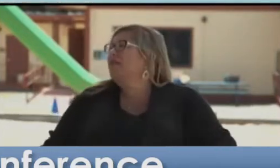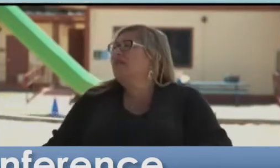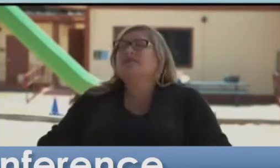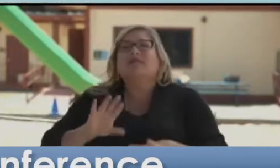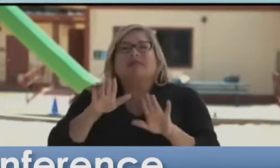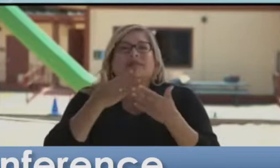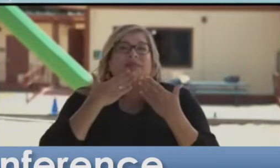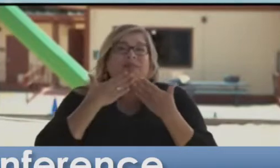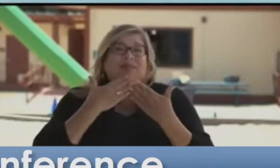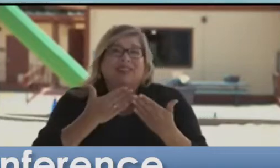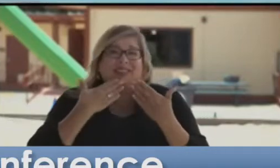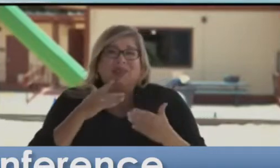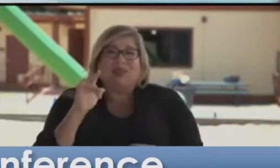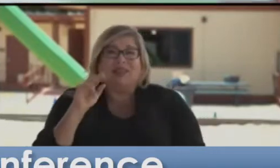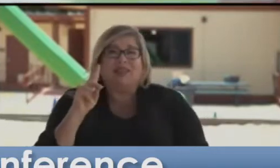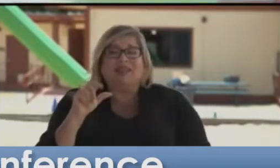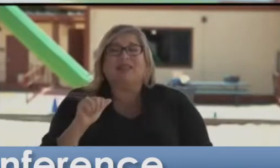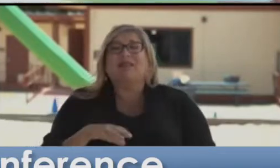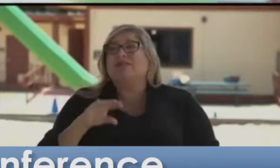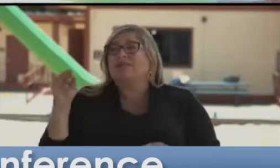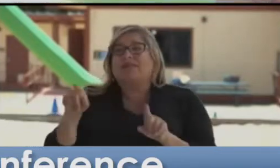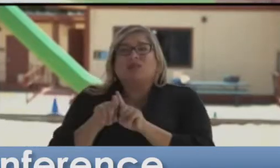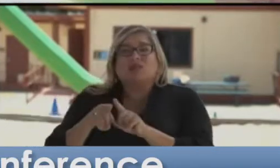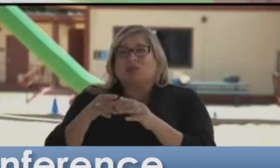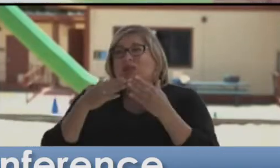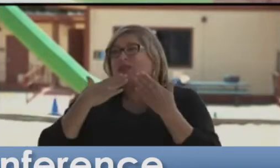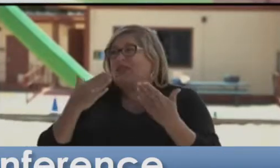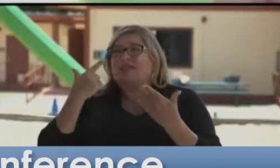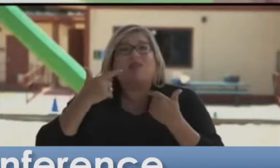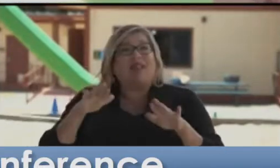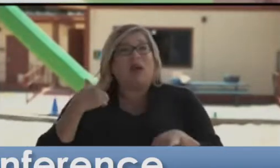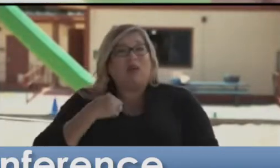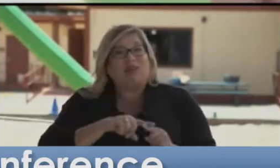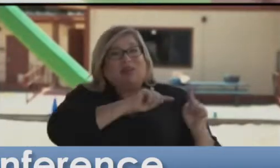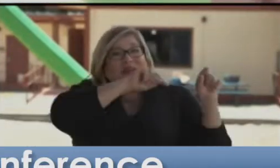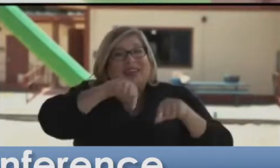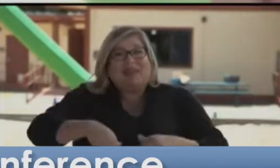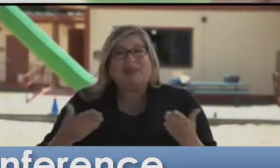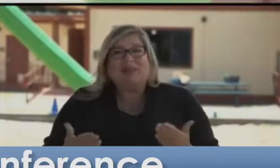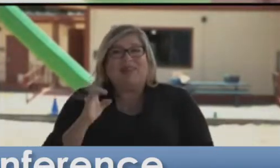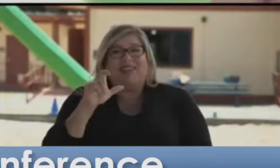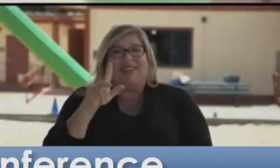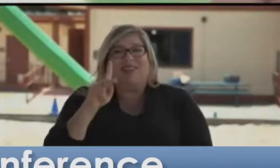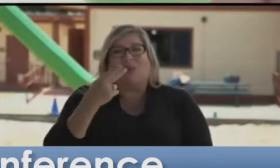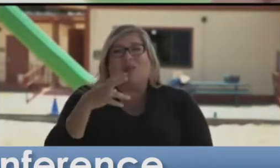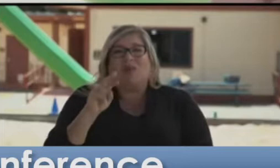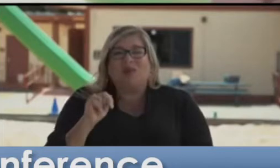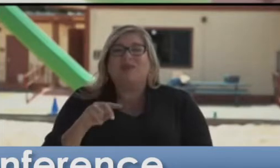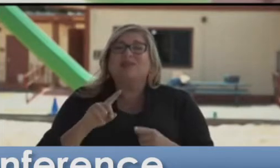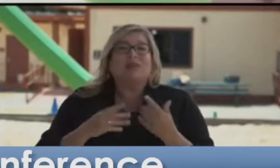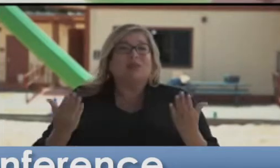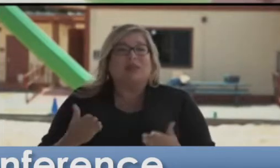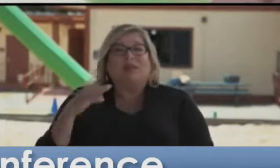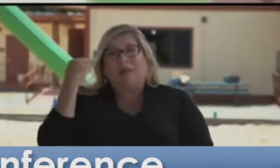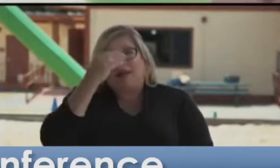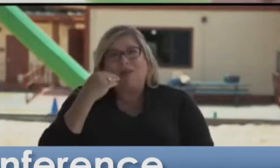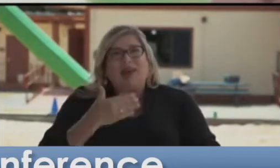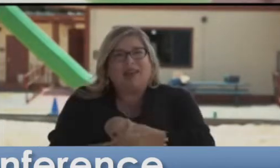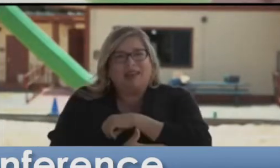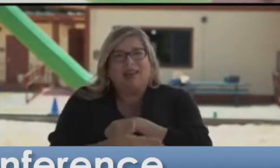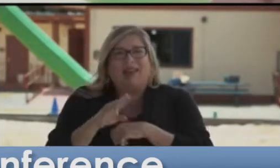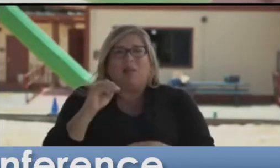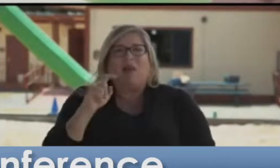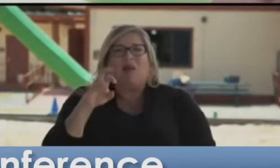Thank you, Linda, and thanks for having us here at Elkhorn and to Monterey County and all the